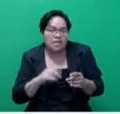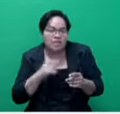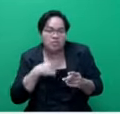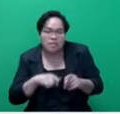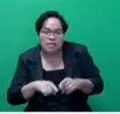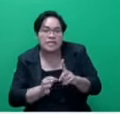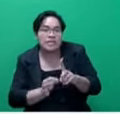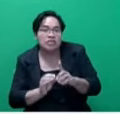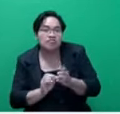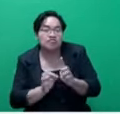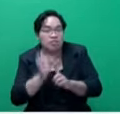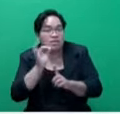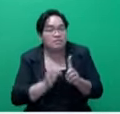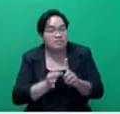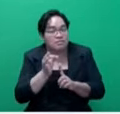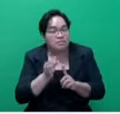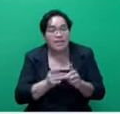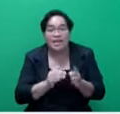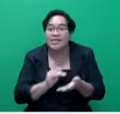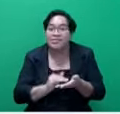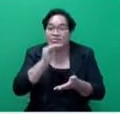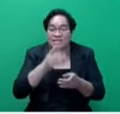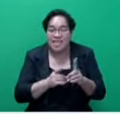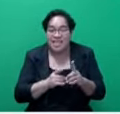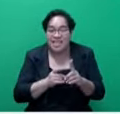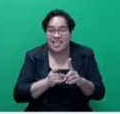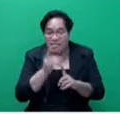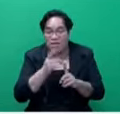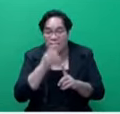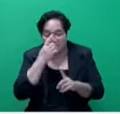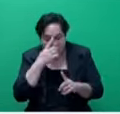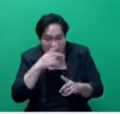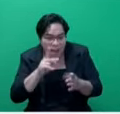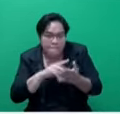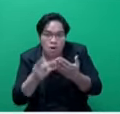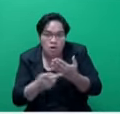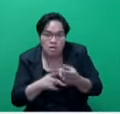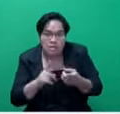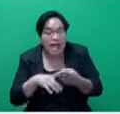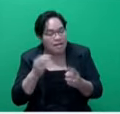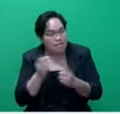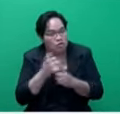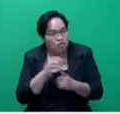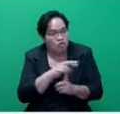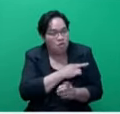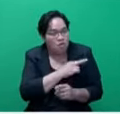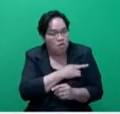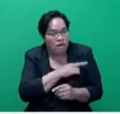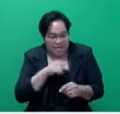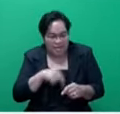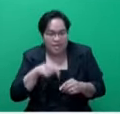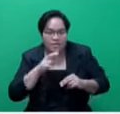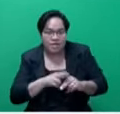developments. Mr. Speaker, sir, municipal council infrastructure projects also have a vital role to play in